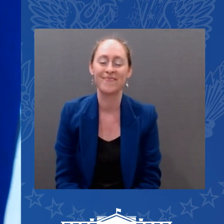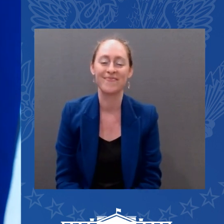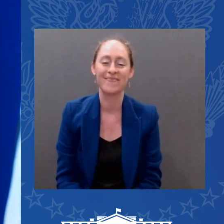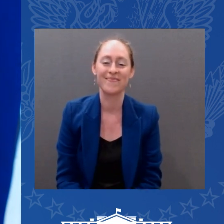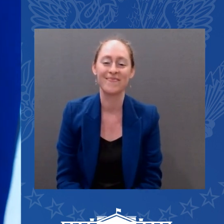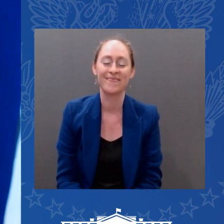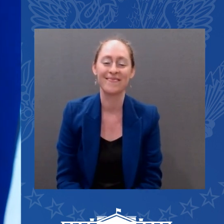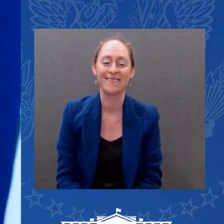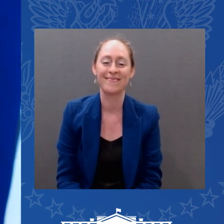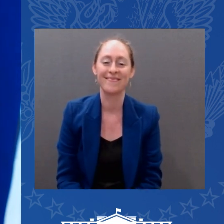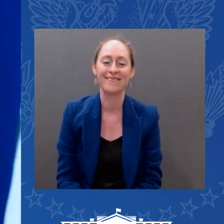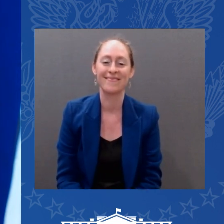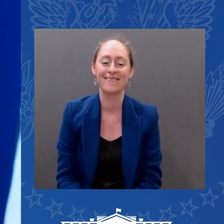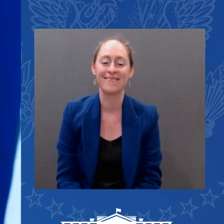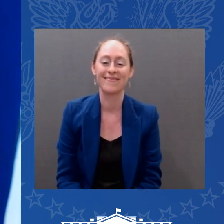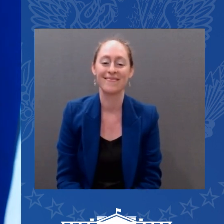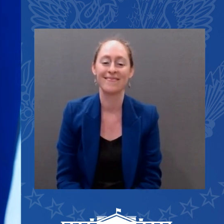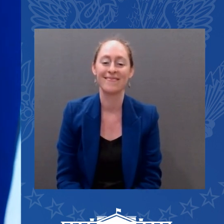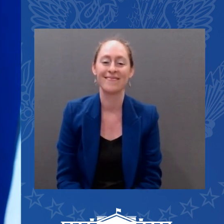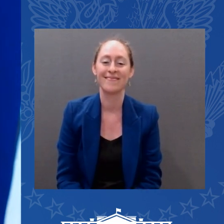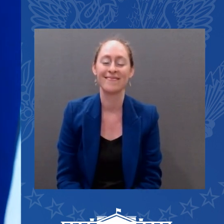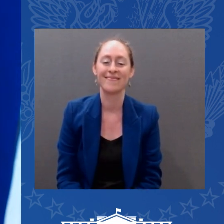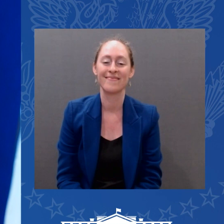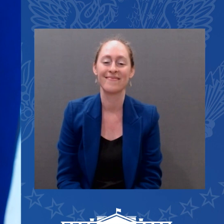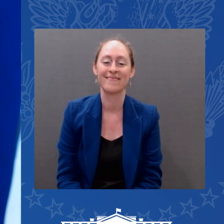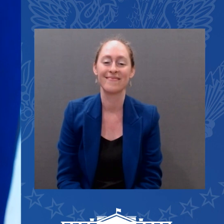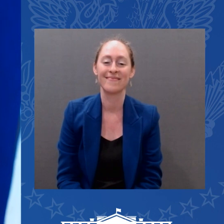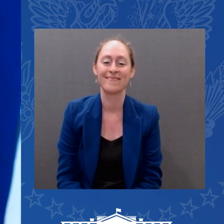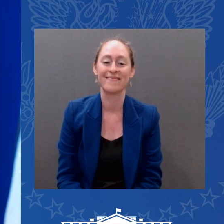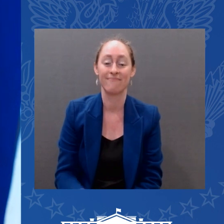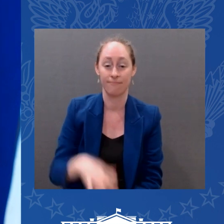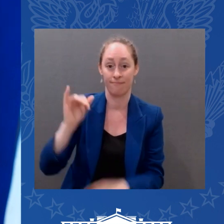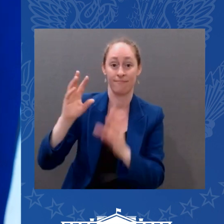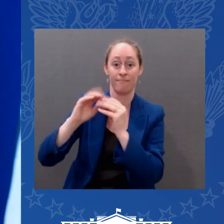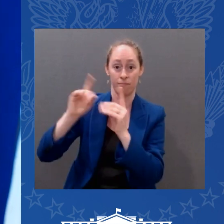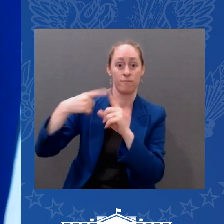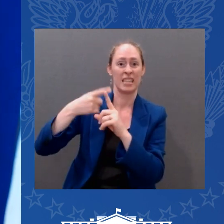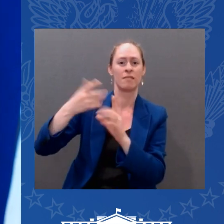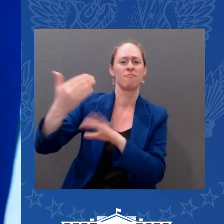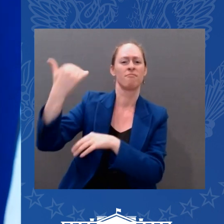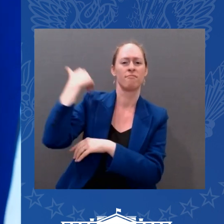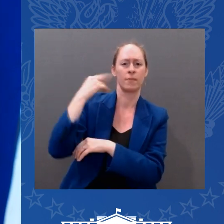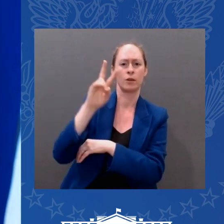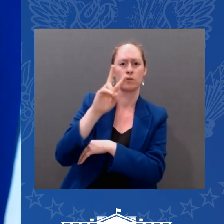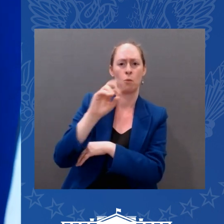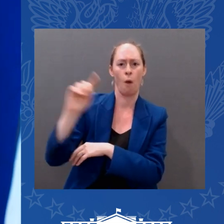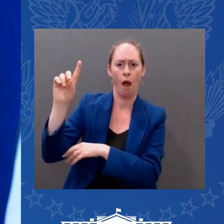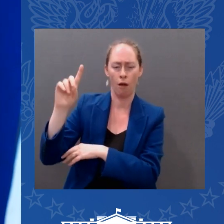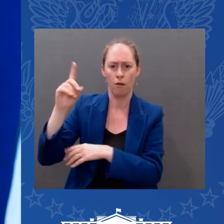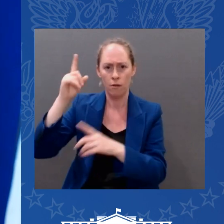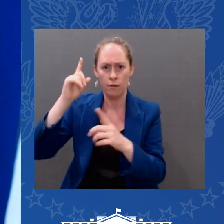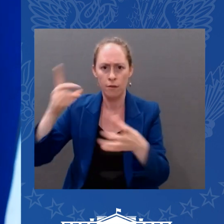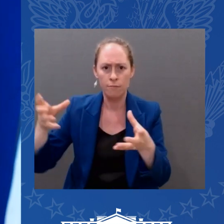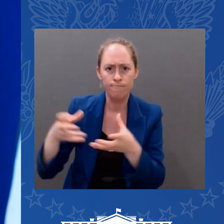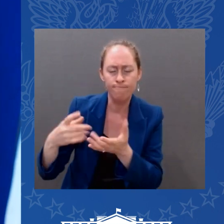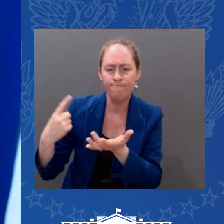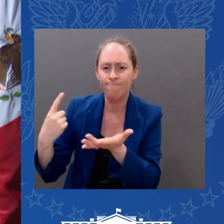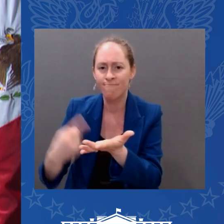Quebec Summit in 2001 and approved in Lima that same year,